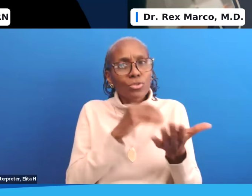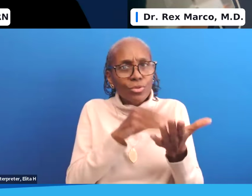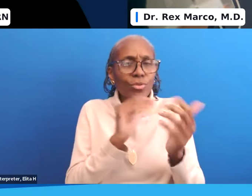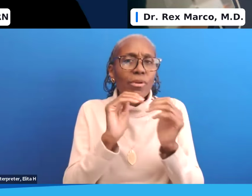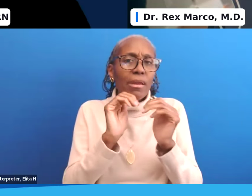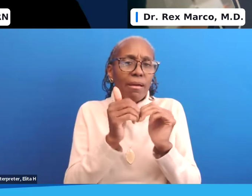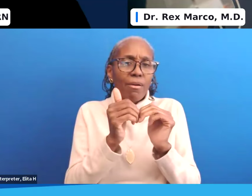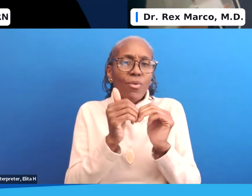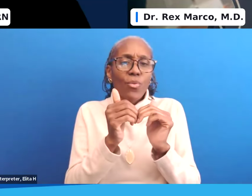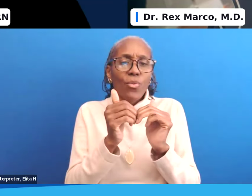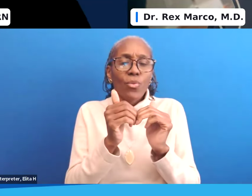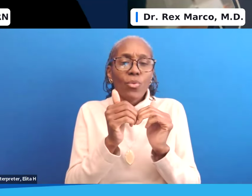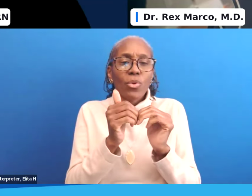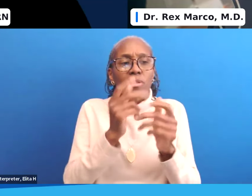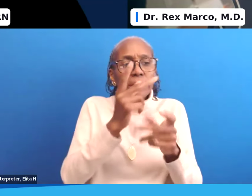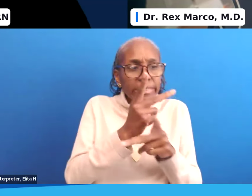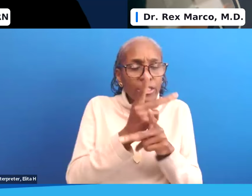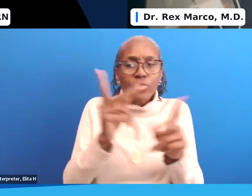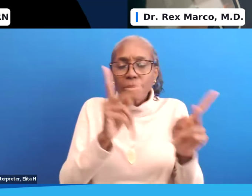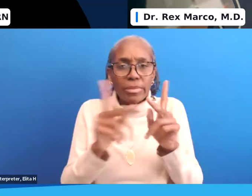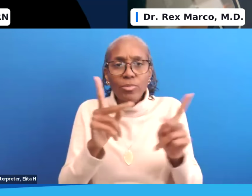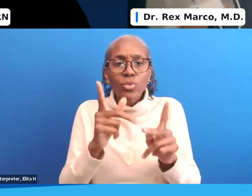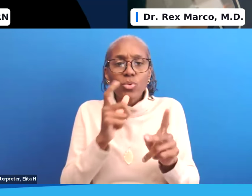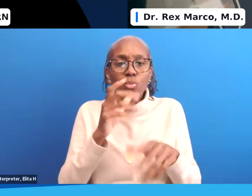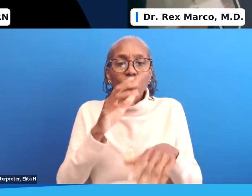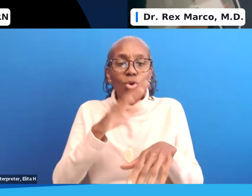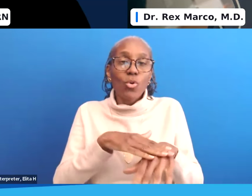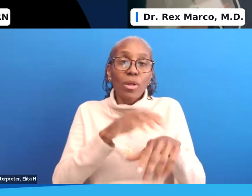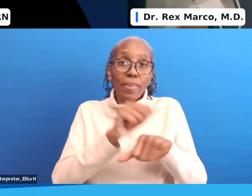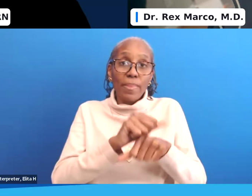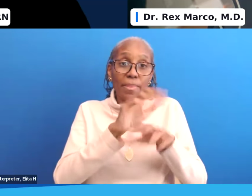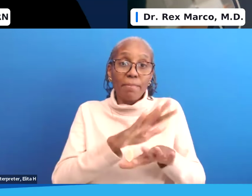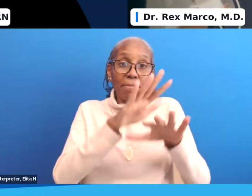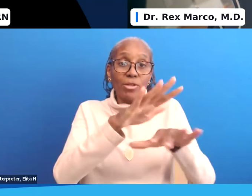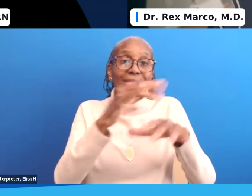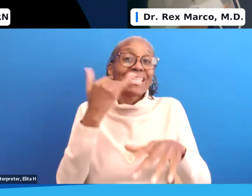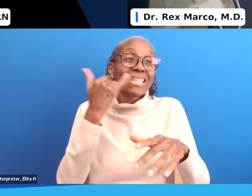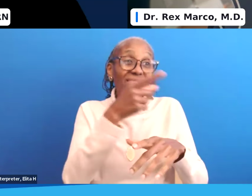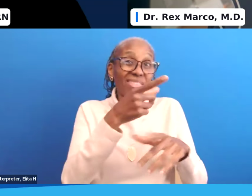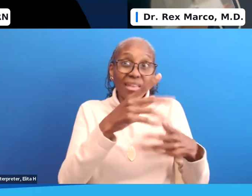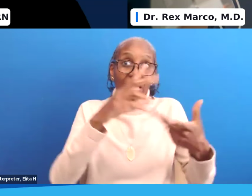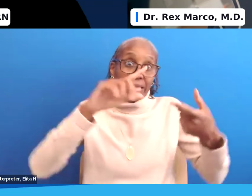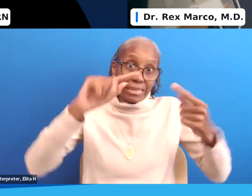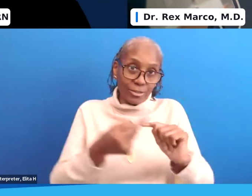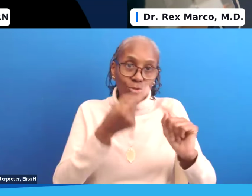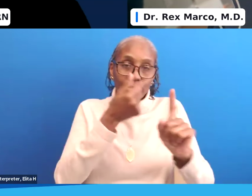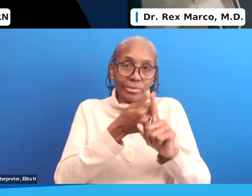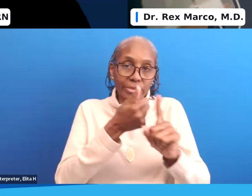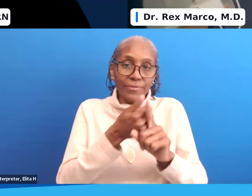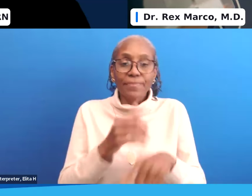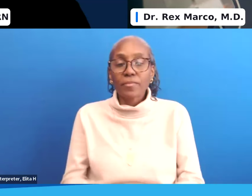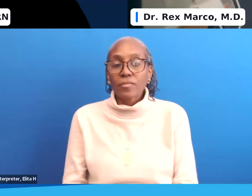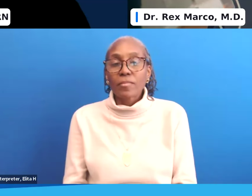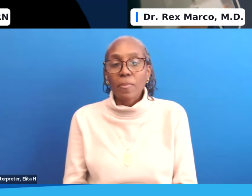to take care of people on the mountain in case they were injured. And